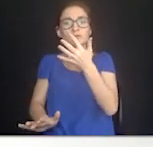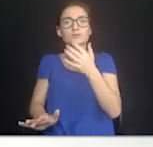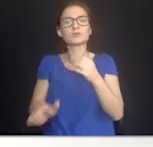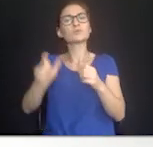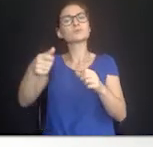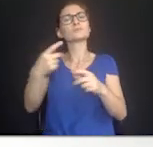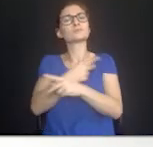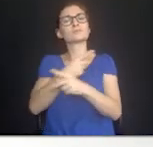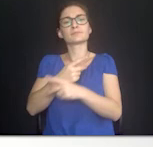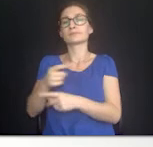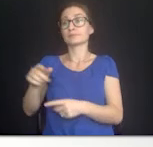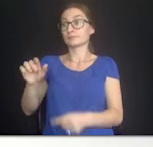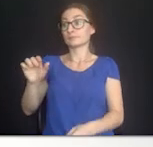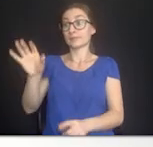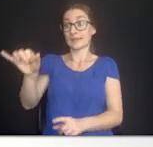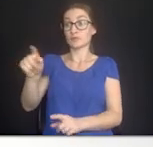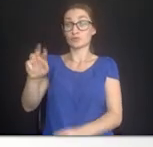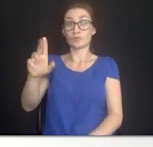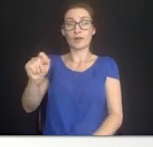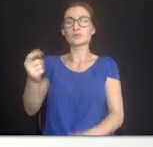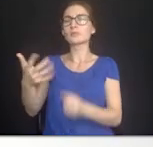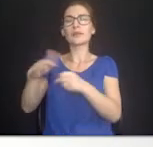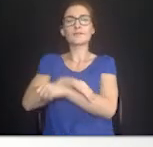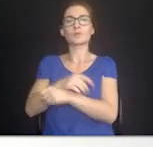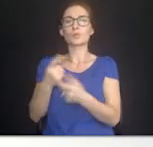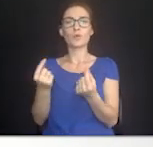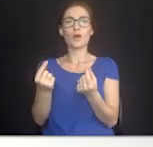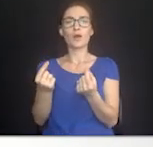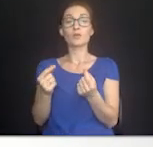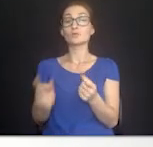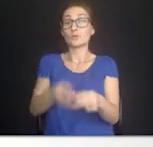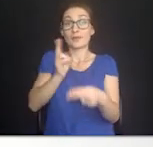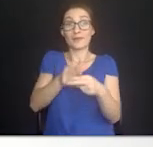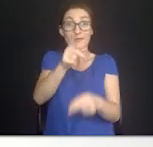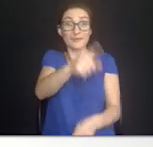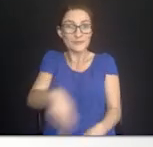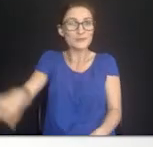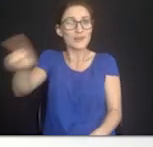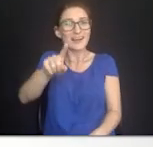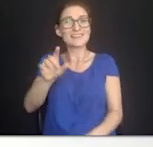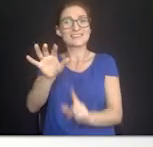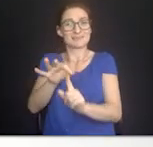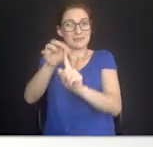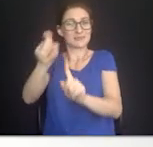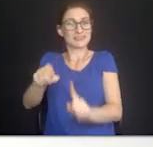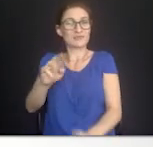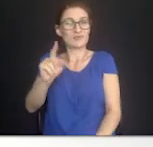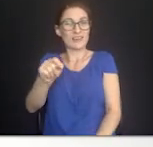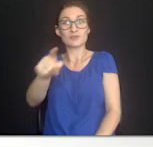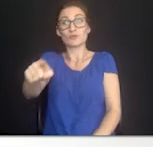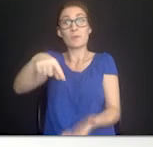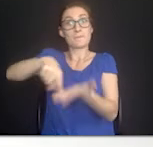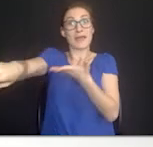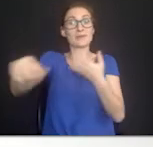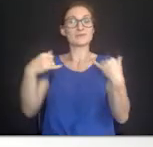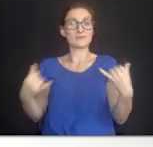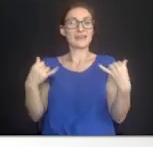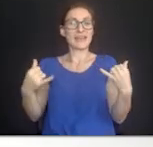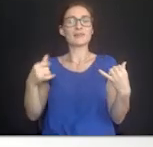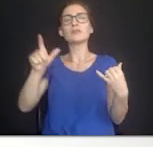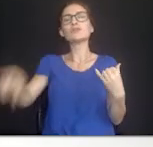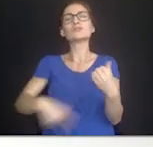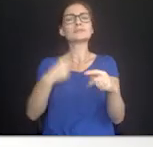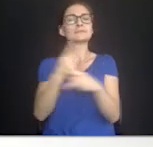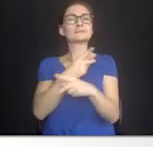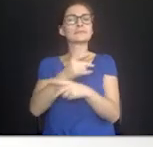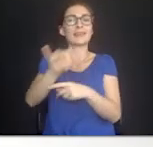and beyond it, right? And that's why I like to call you guys the special needs trust, because you're funding those things today, right? And it's just quantifying it,